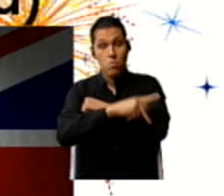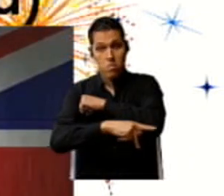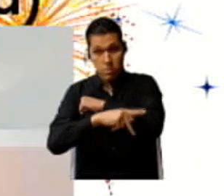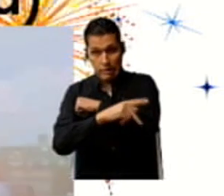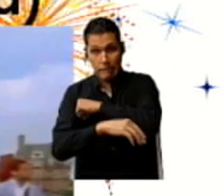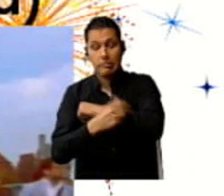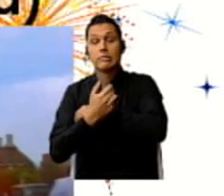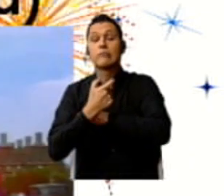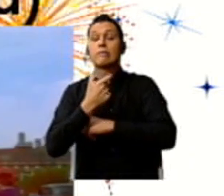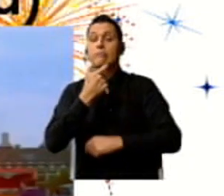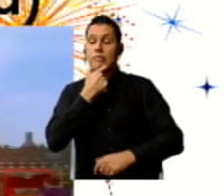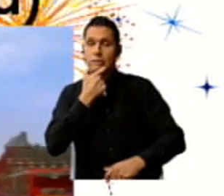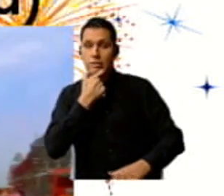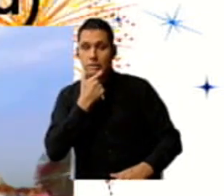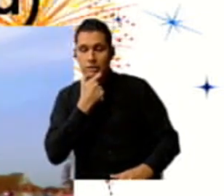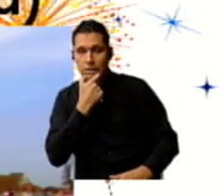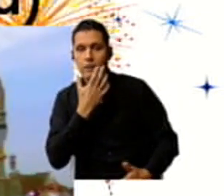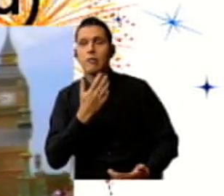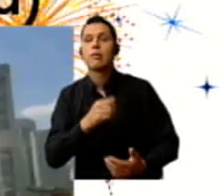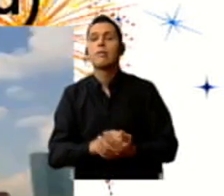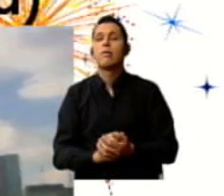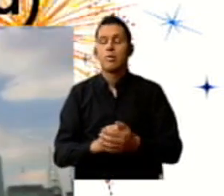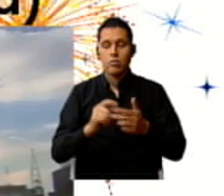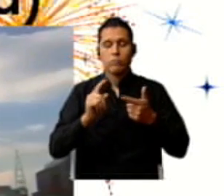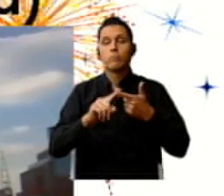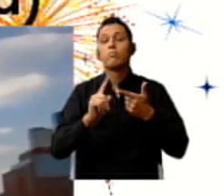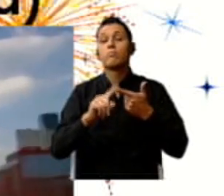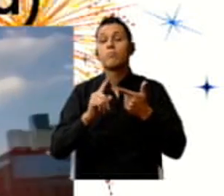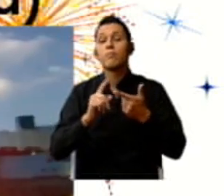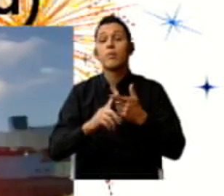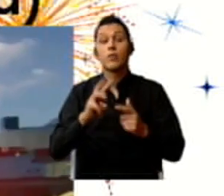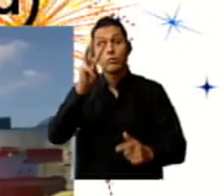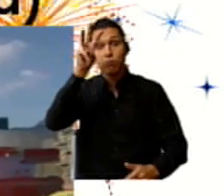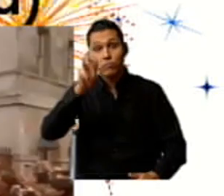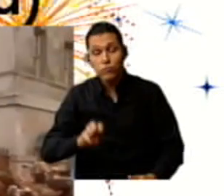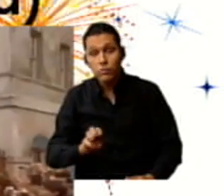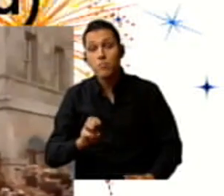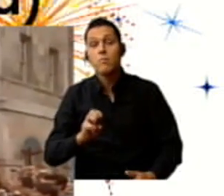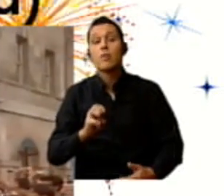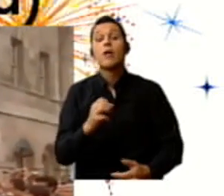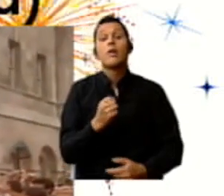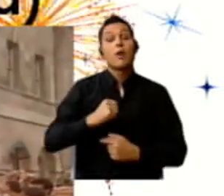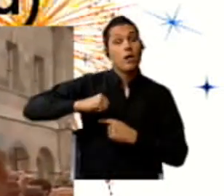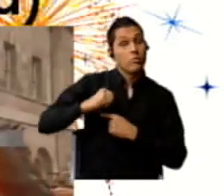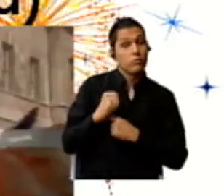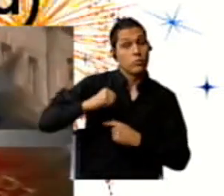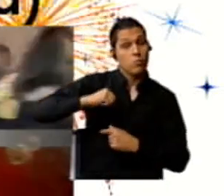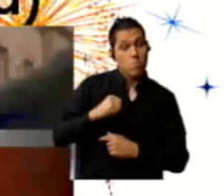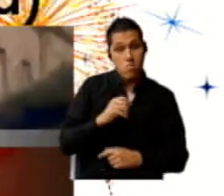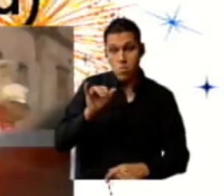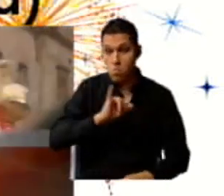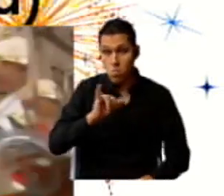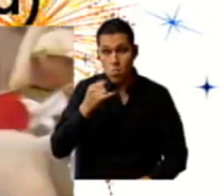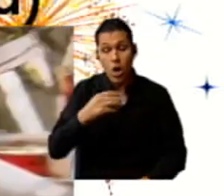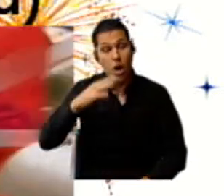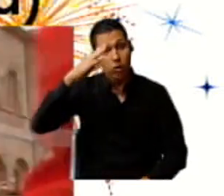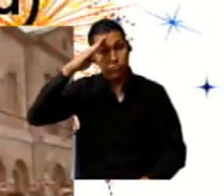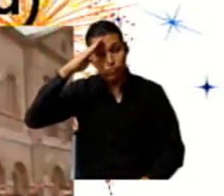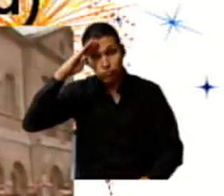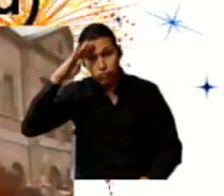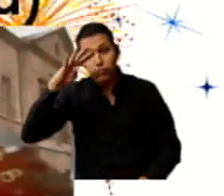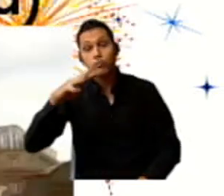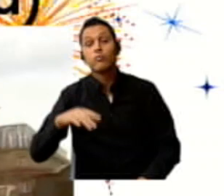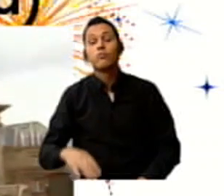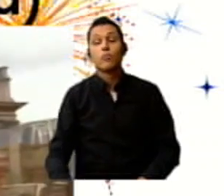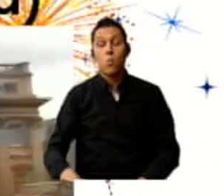Britain, England, Wales, Scotland, and perhaps Ireland too, okay?